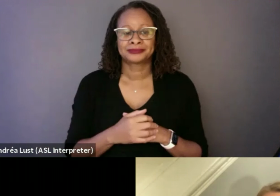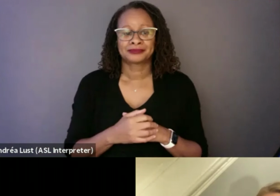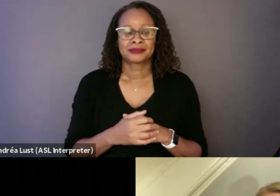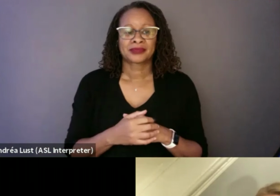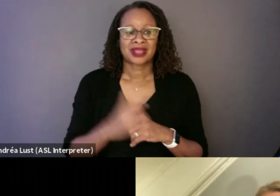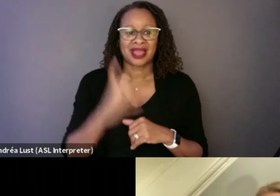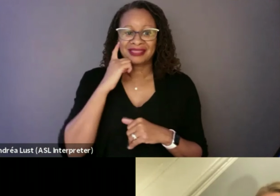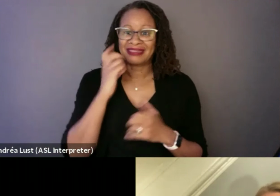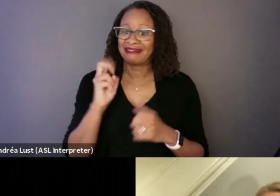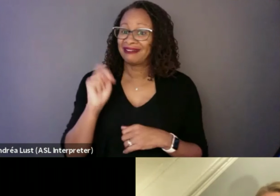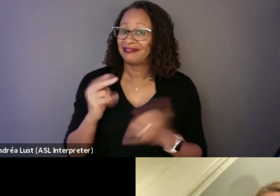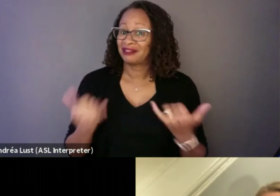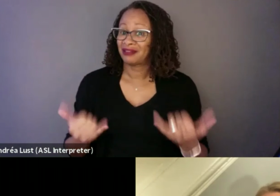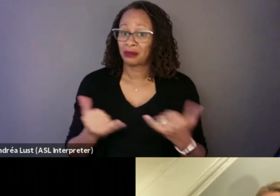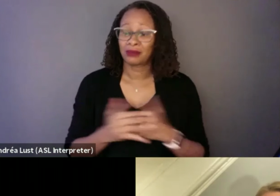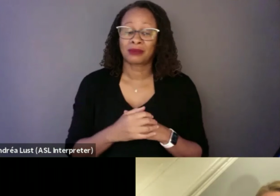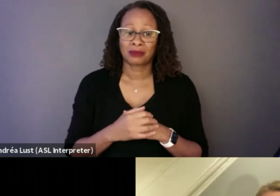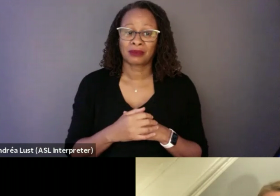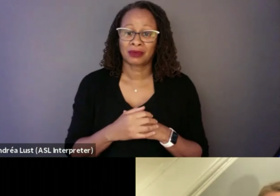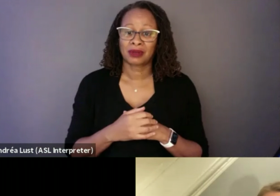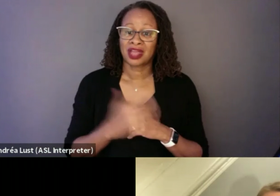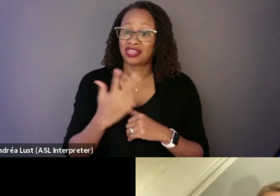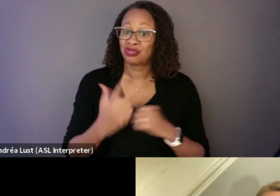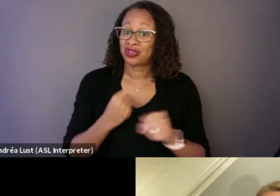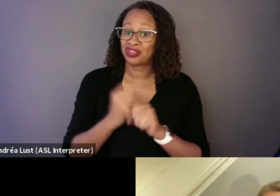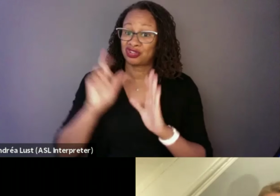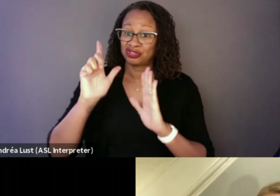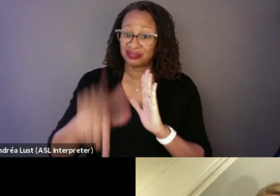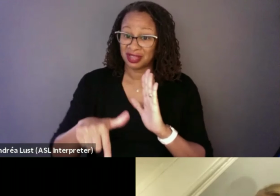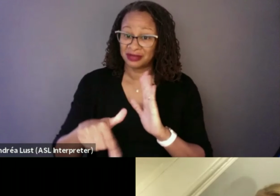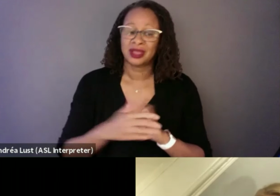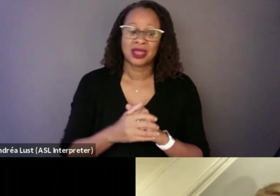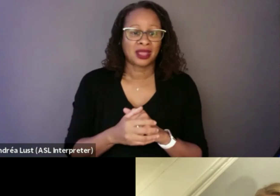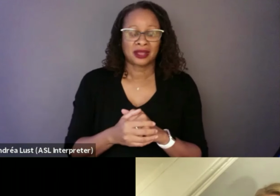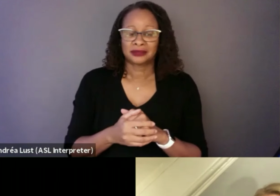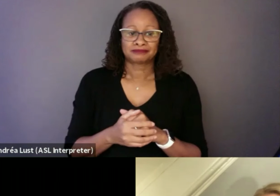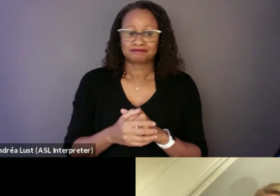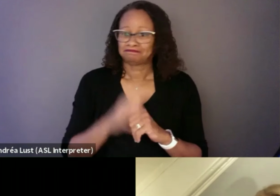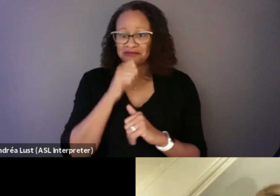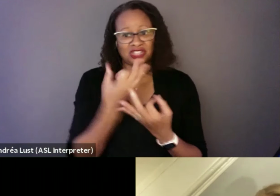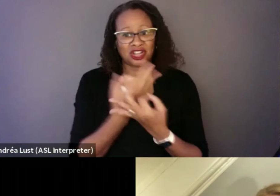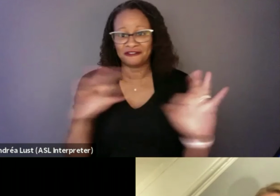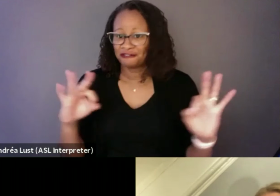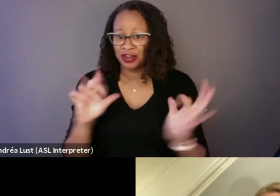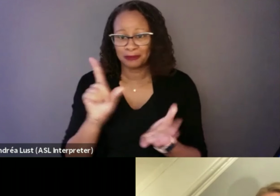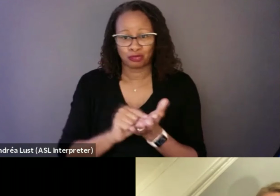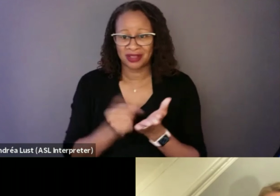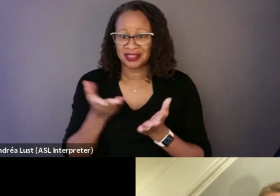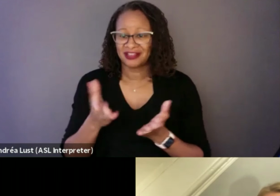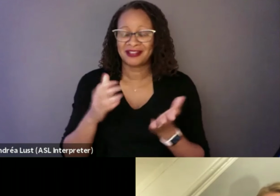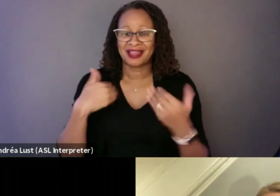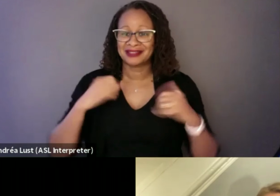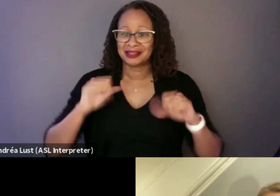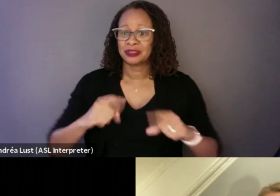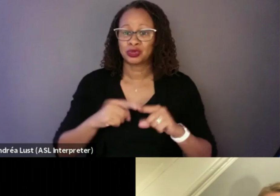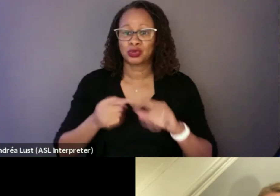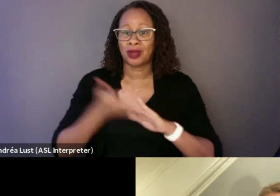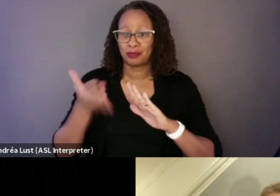even now, 3 years later, that there isn't a free press that's able to